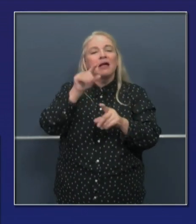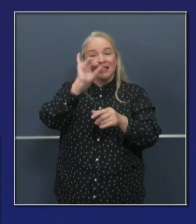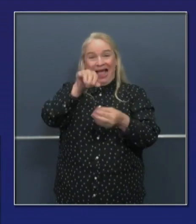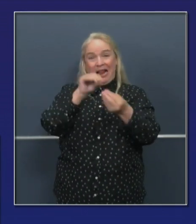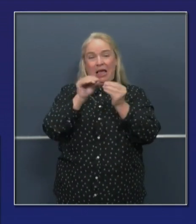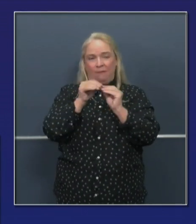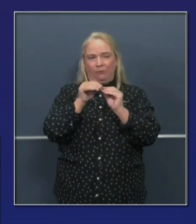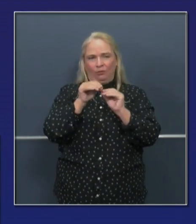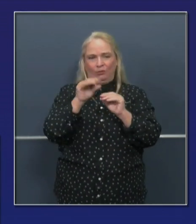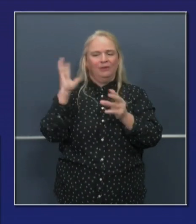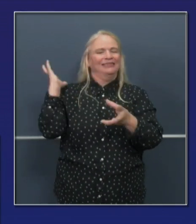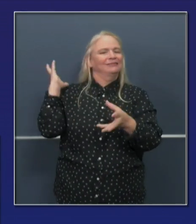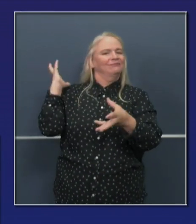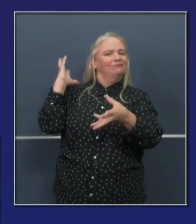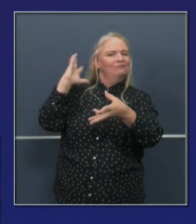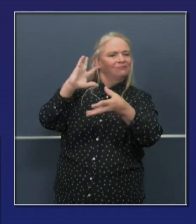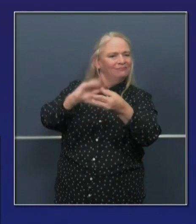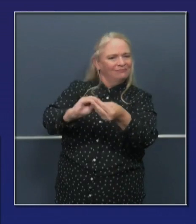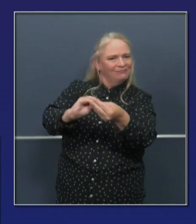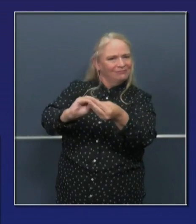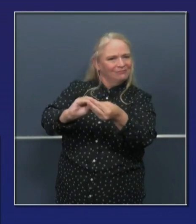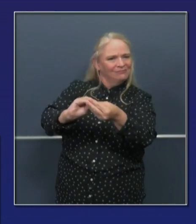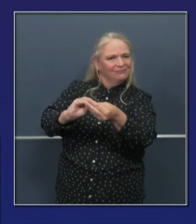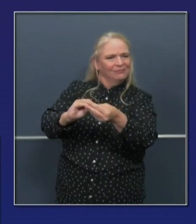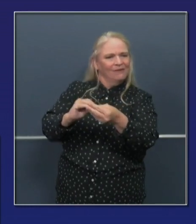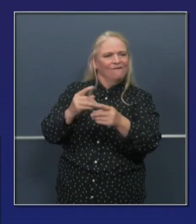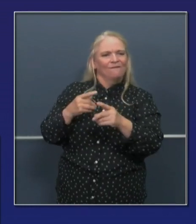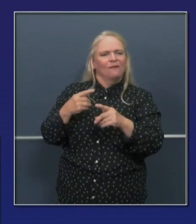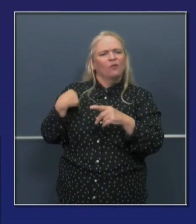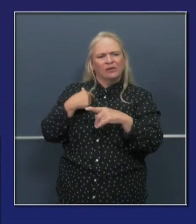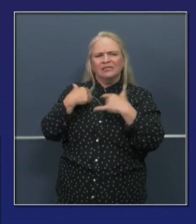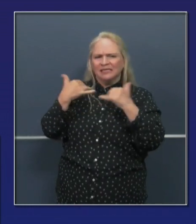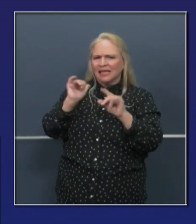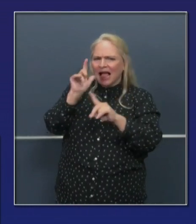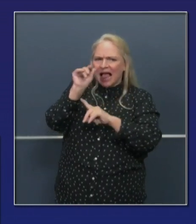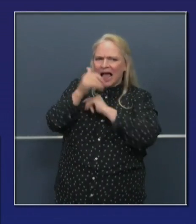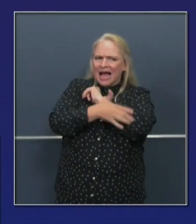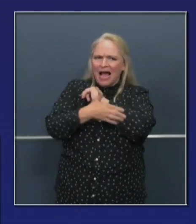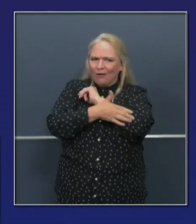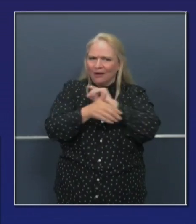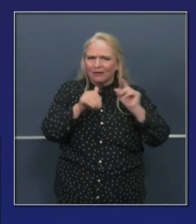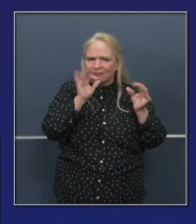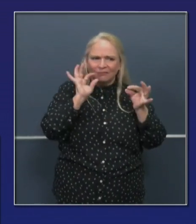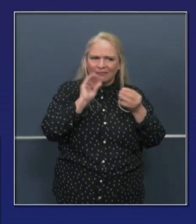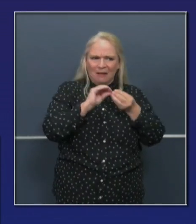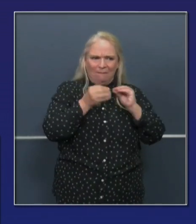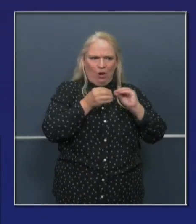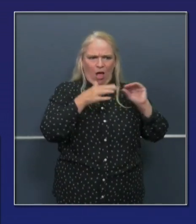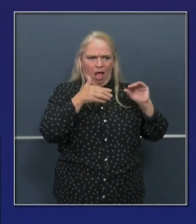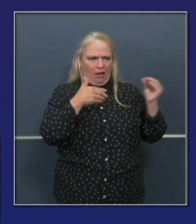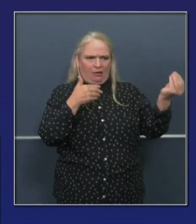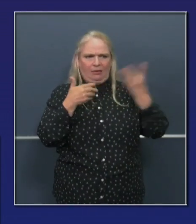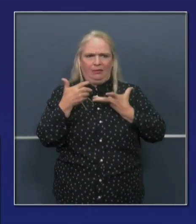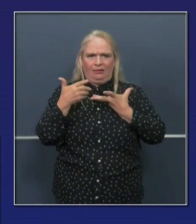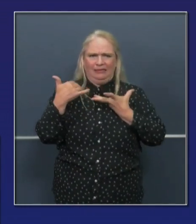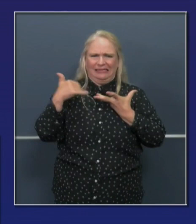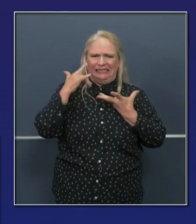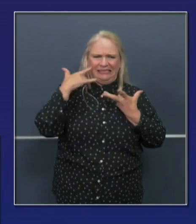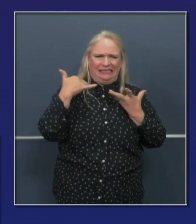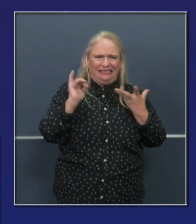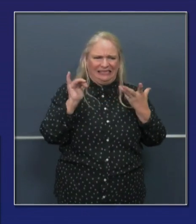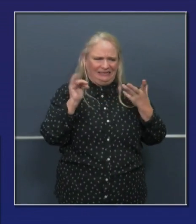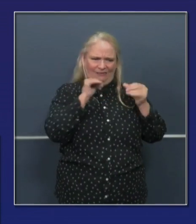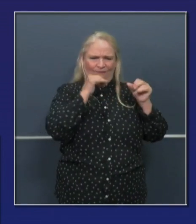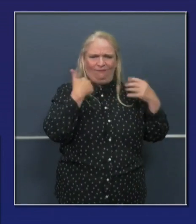of reported numbers that we're still working through with LA County. We had mentioned that on Monday. There was a bit of a backlog.